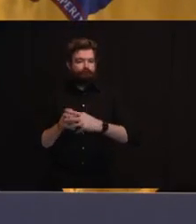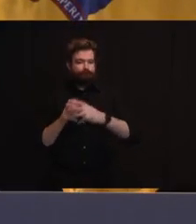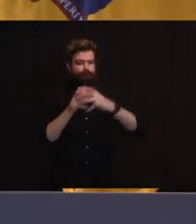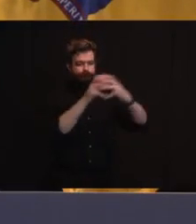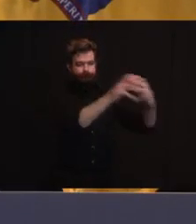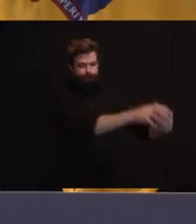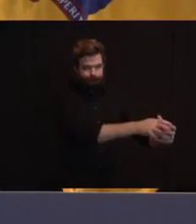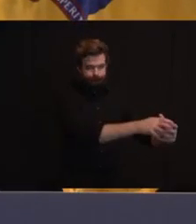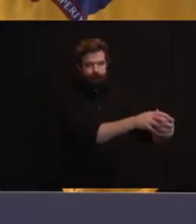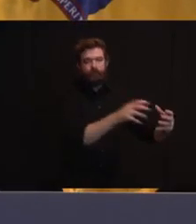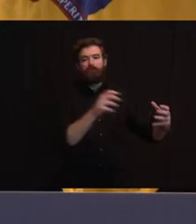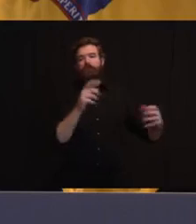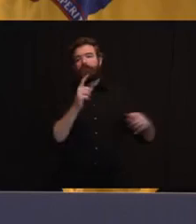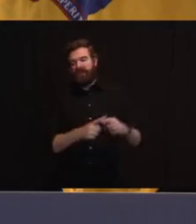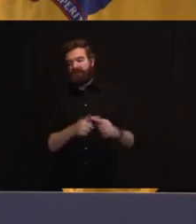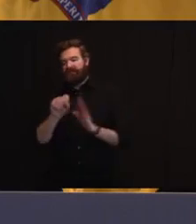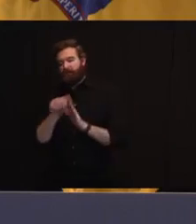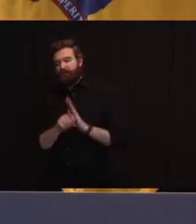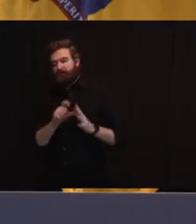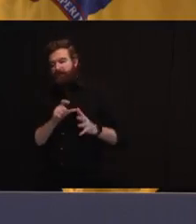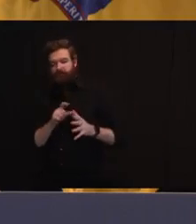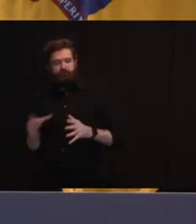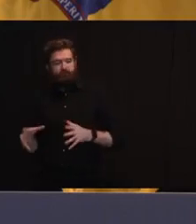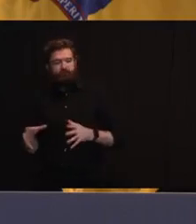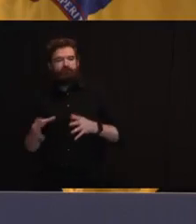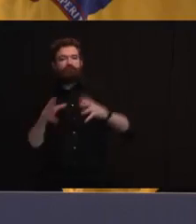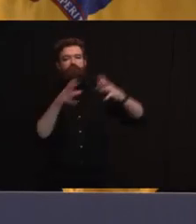they're likely to last, I think, longer.